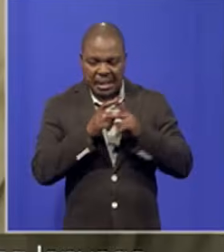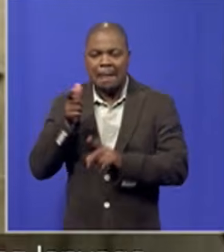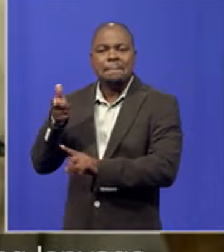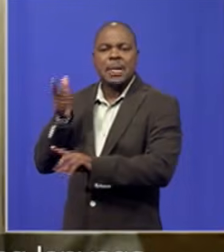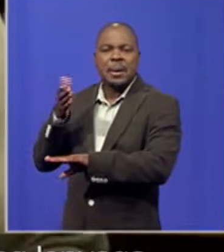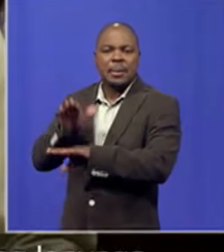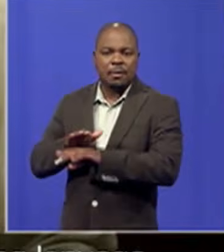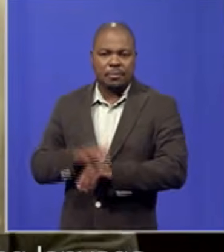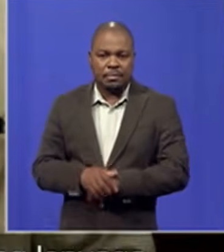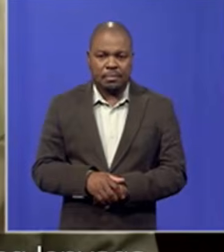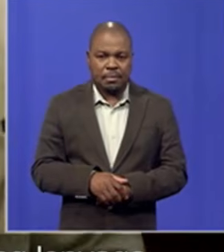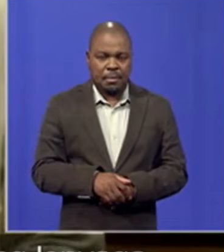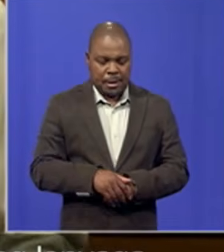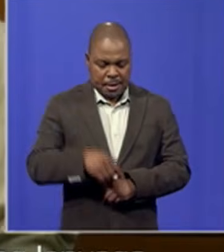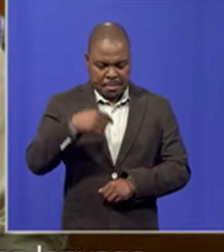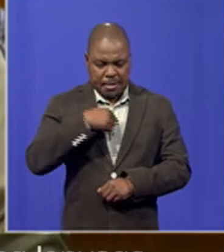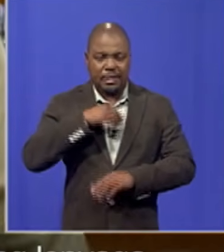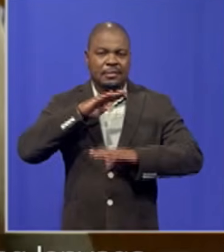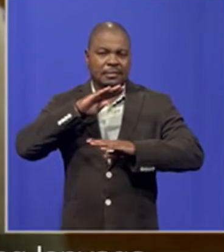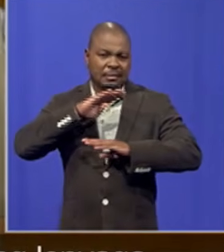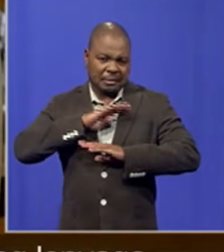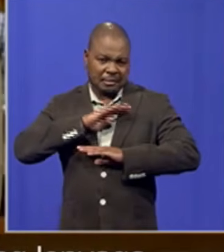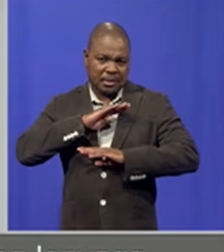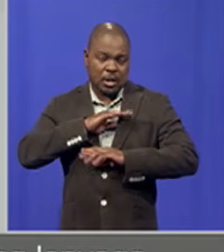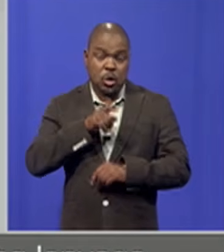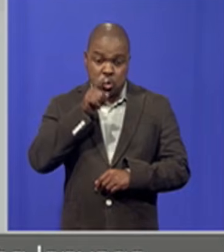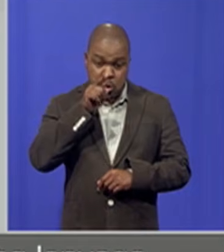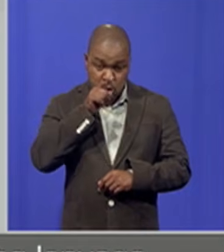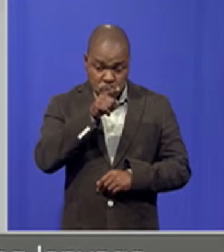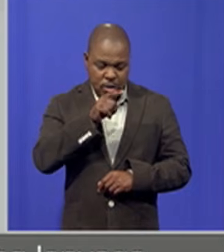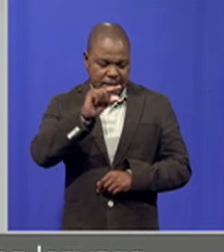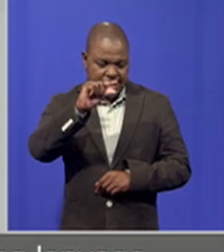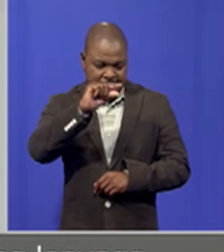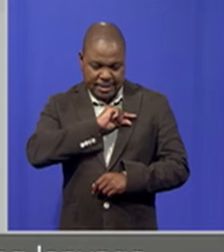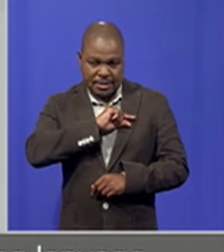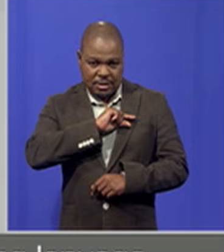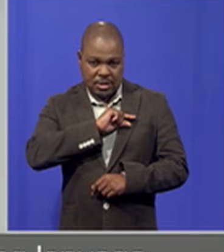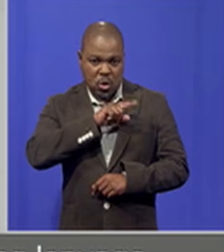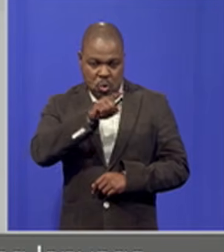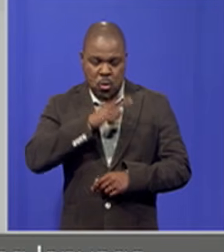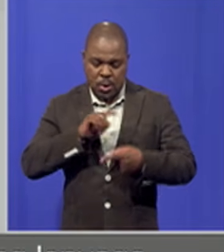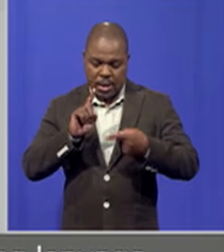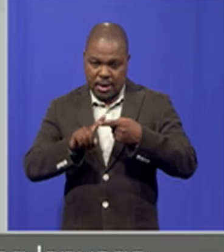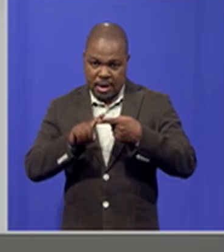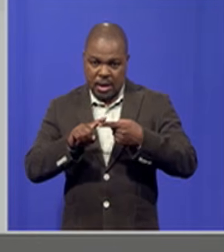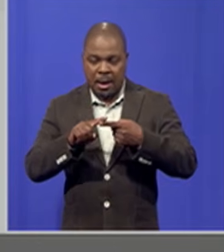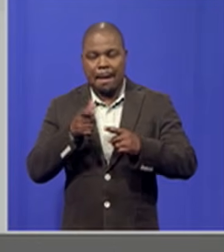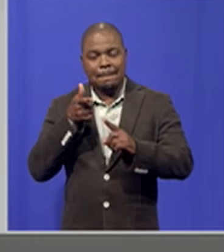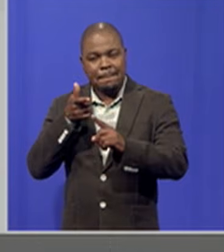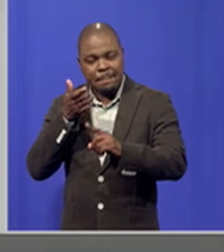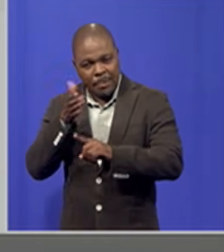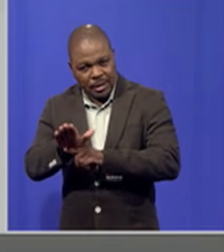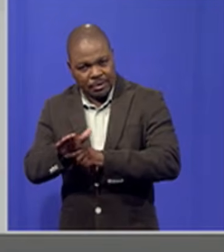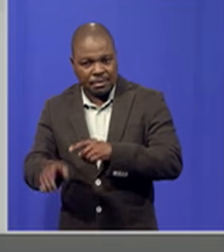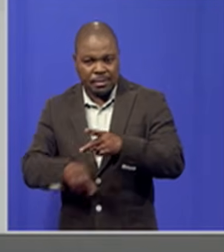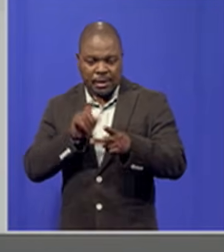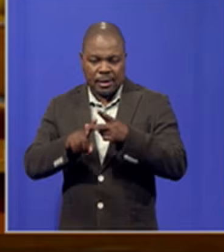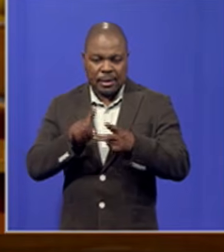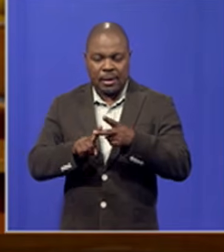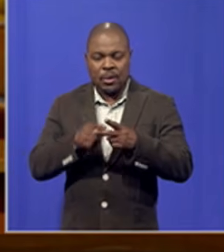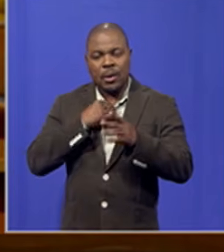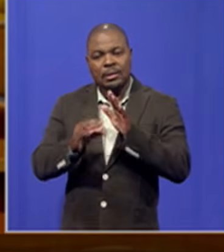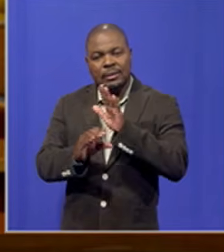bolawa. I am satisfied that you are guilty in respect of count 1, murder, read with the provisions of